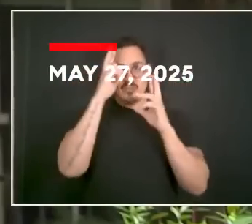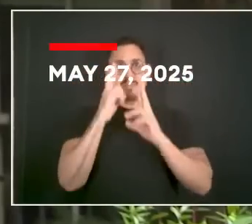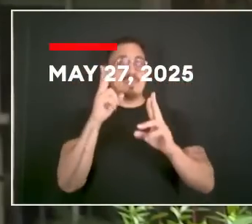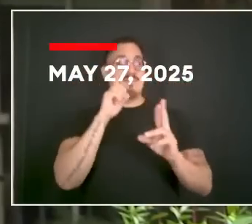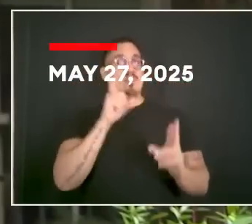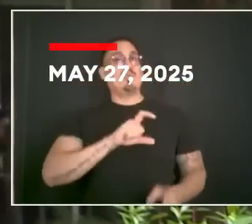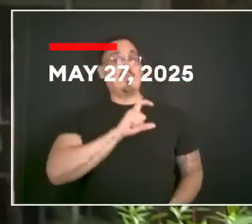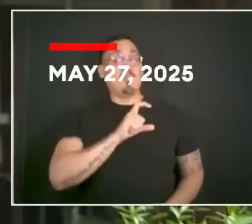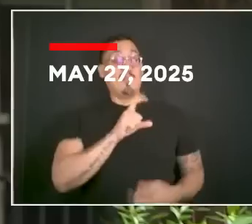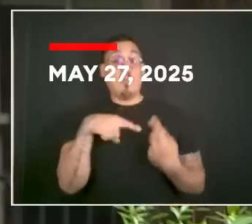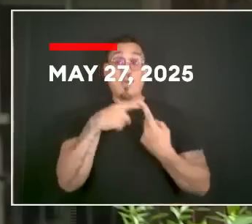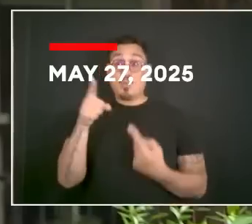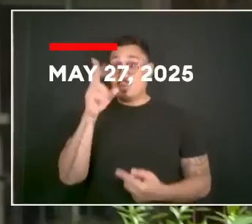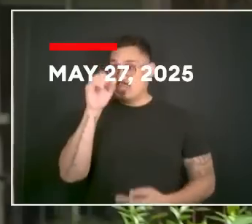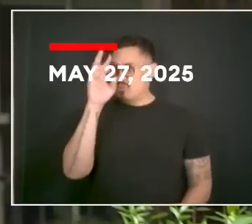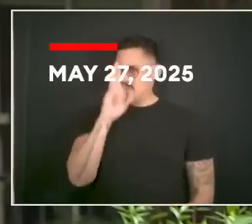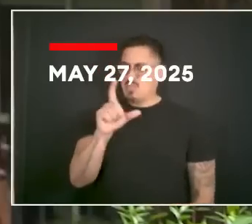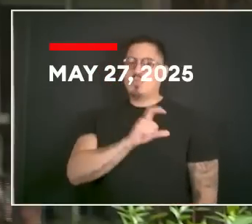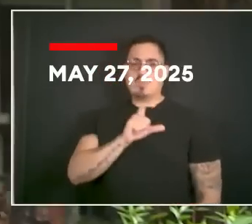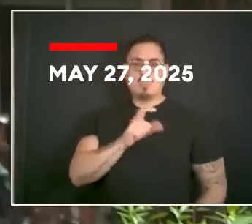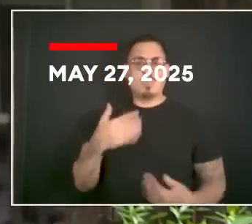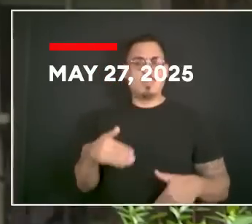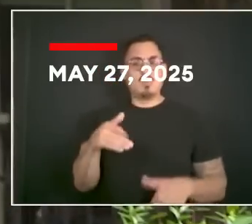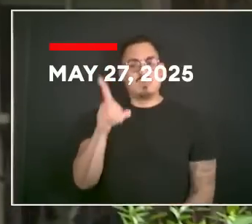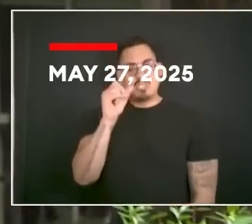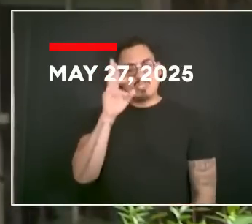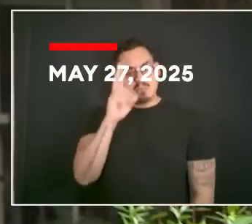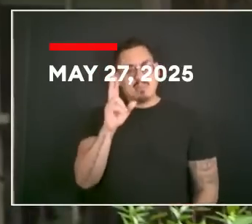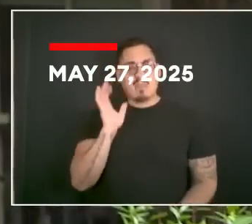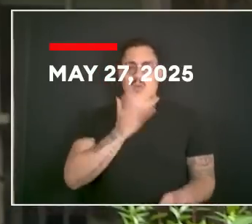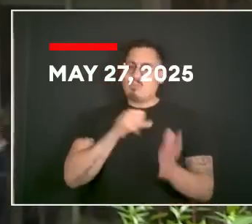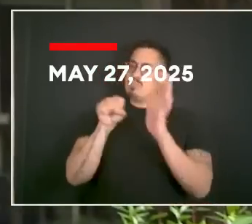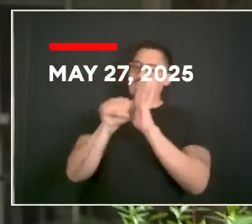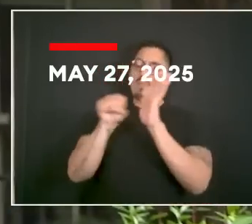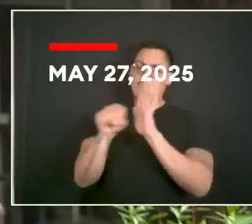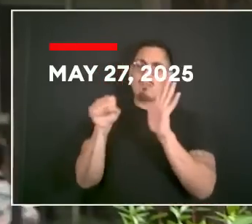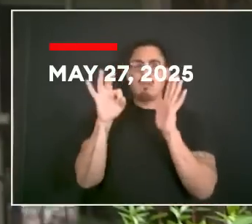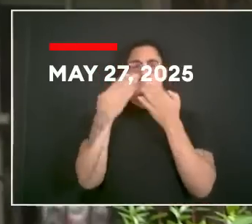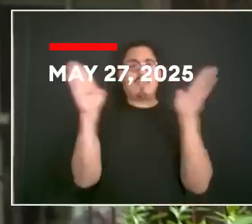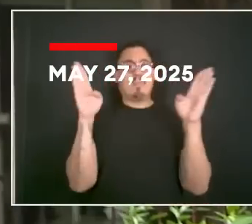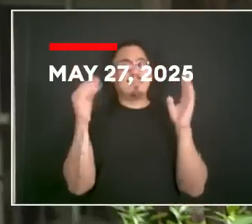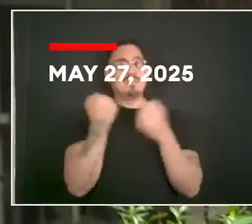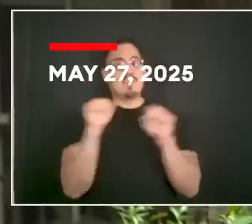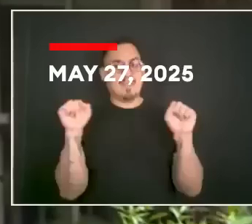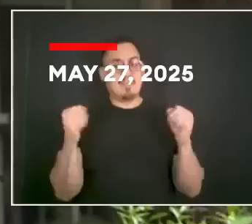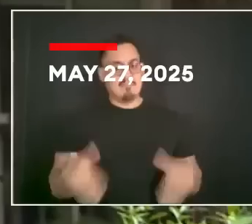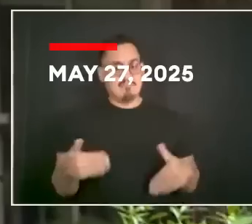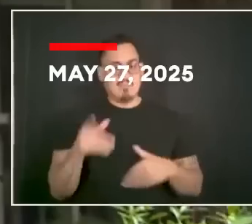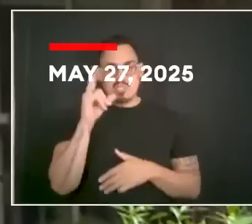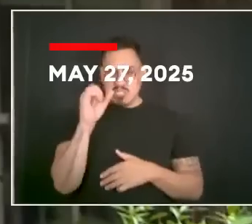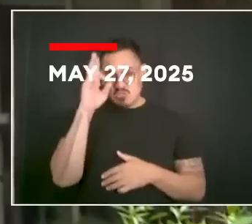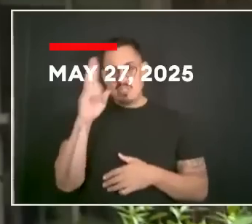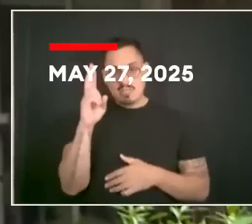disrespect the uniform, you're disrespecting our symbol of public safety. And you're disrespecting that